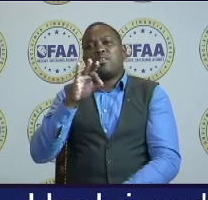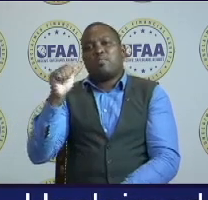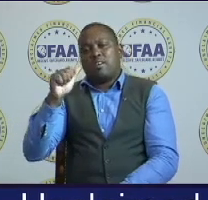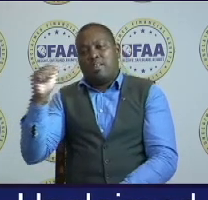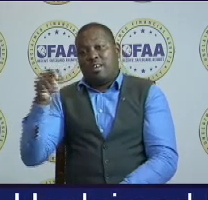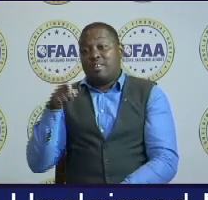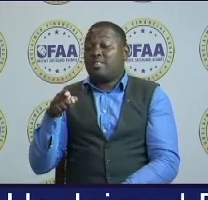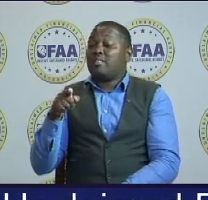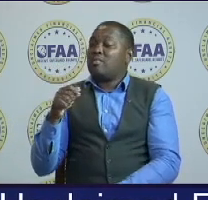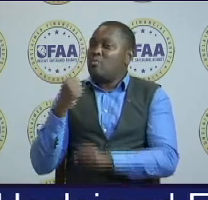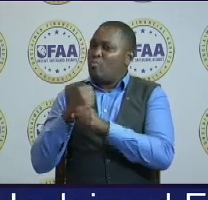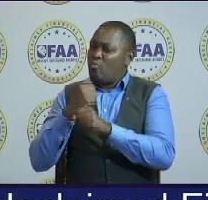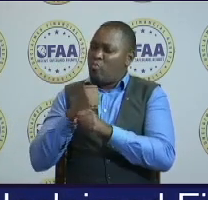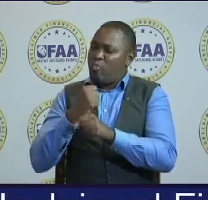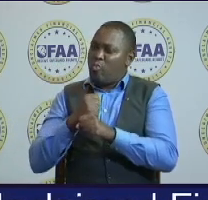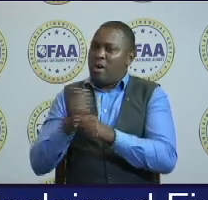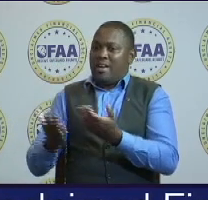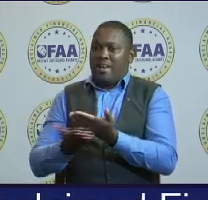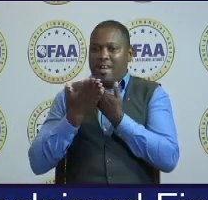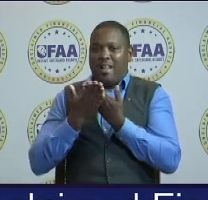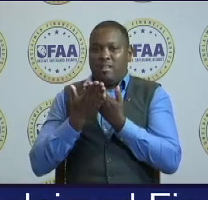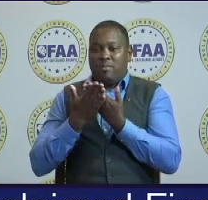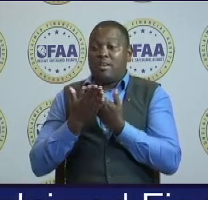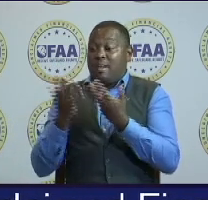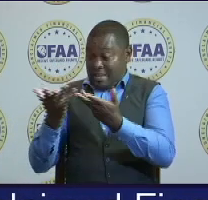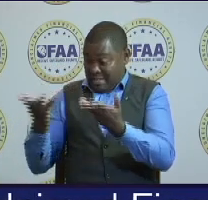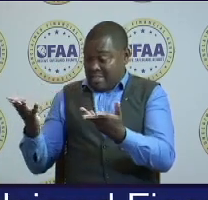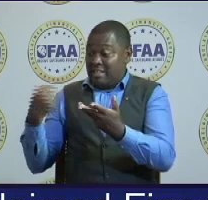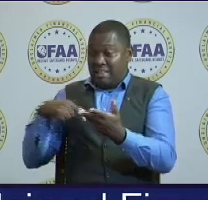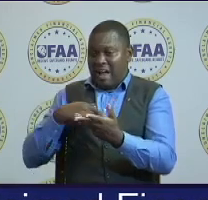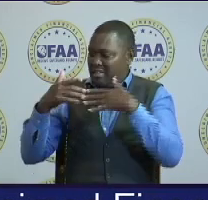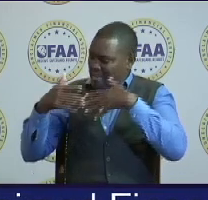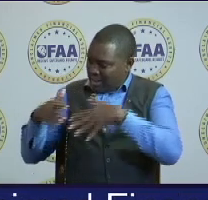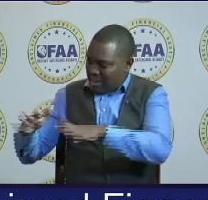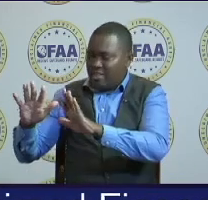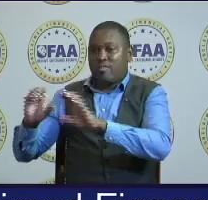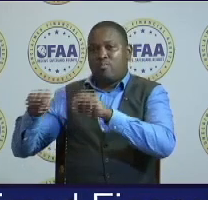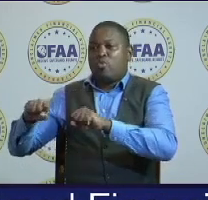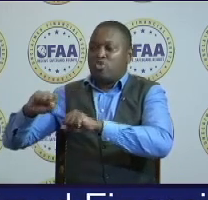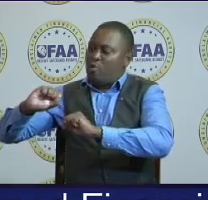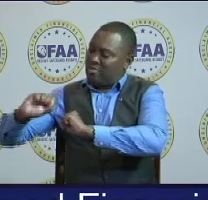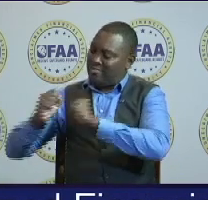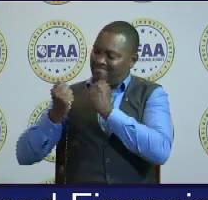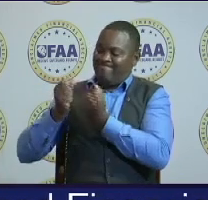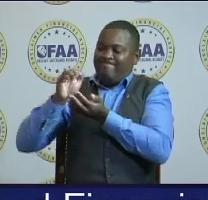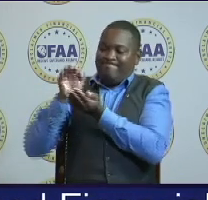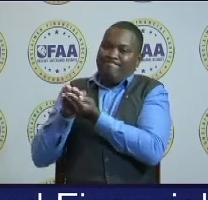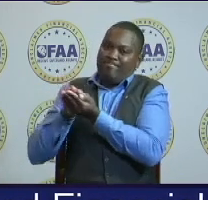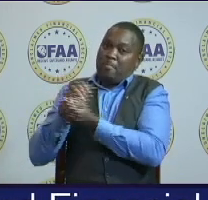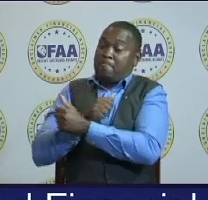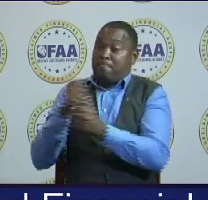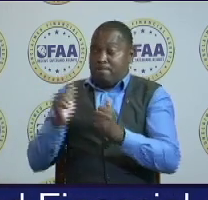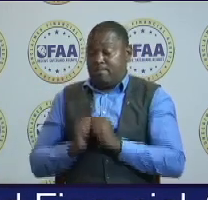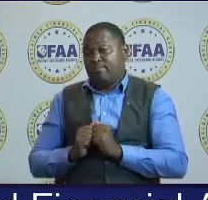UFAA is really working around the clock to ensure that our unclaimed assets, I might not even know. Of course, most of the cases would be somebody has passed on and maybe the